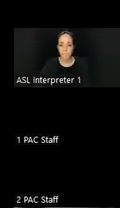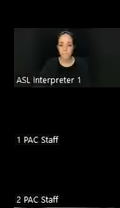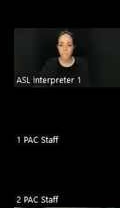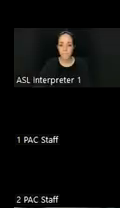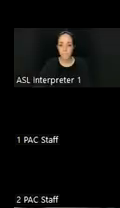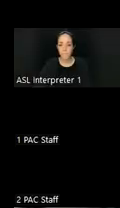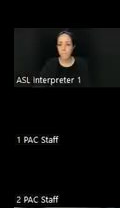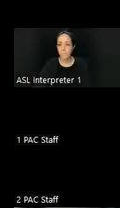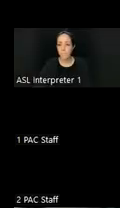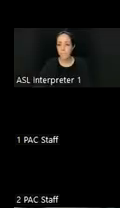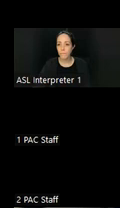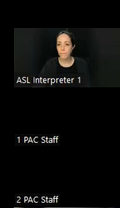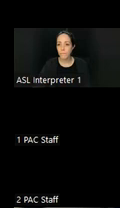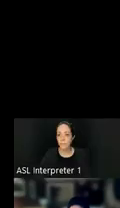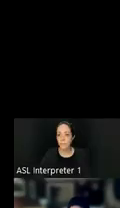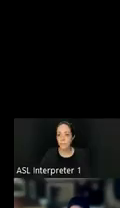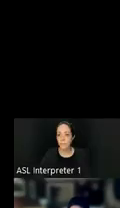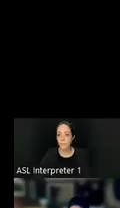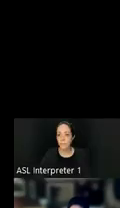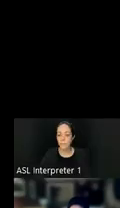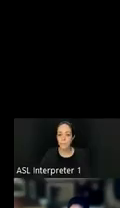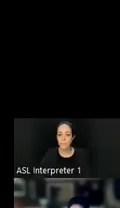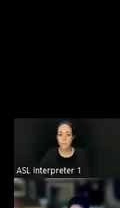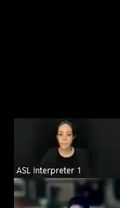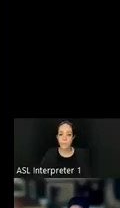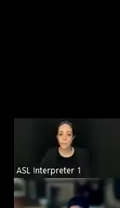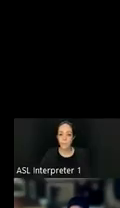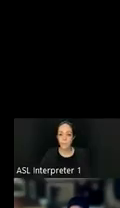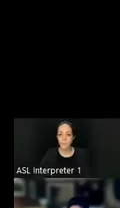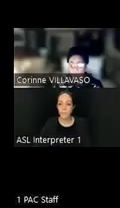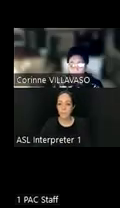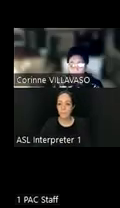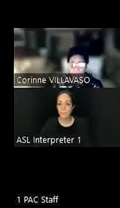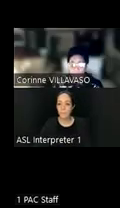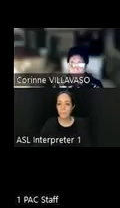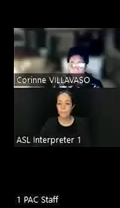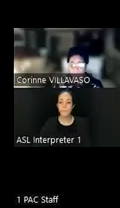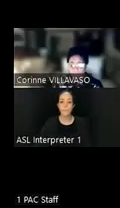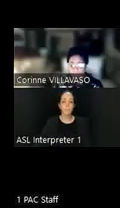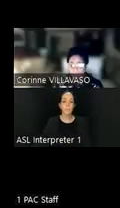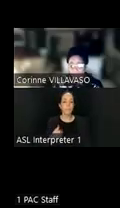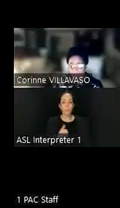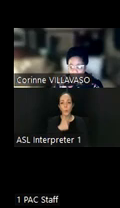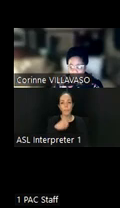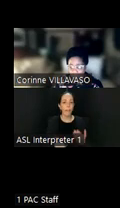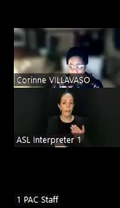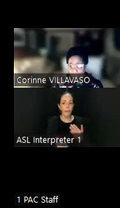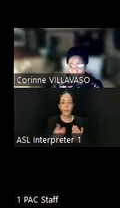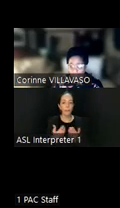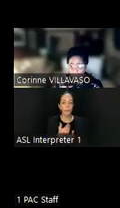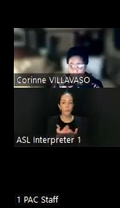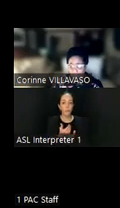developing future agendas. We won't be using this time to add new items not previously mentioned or to discuss